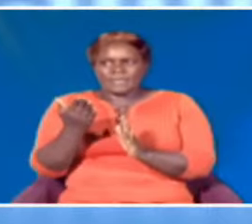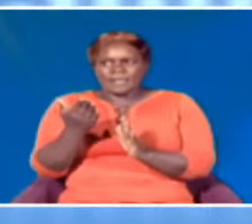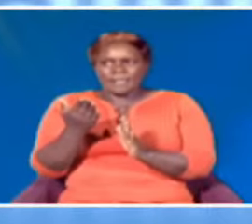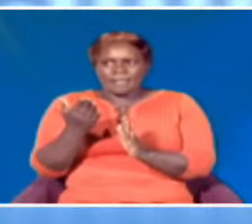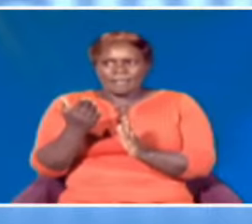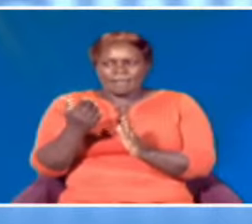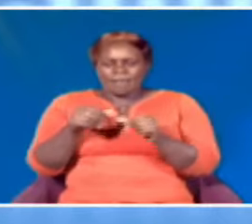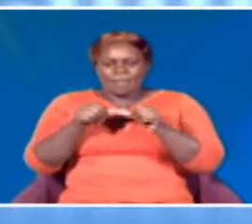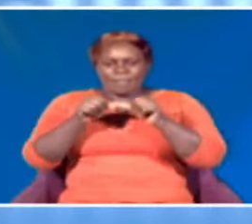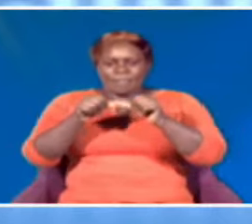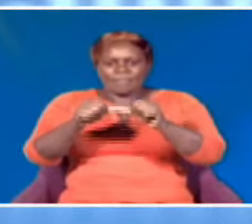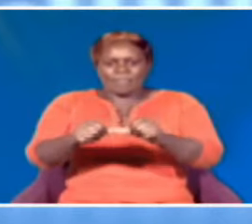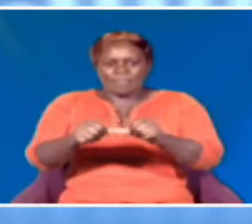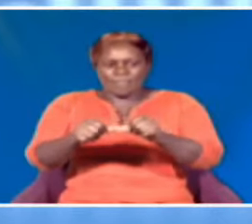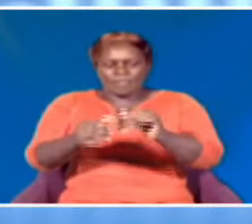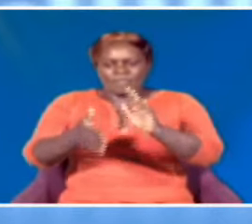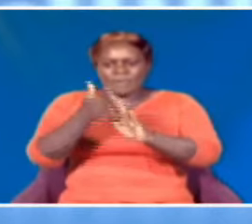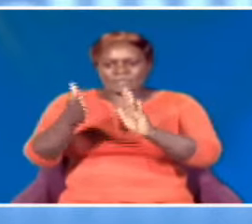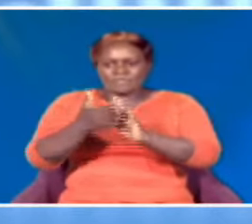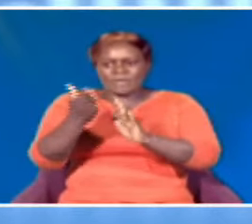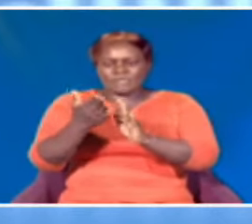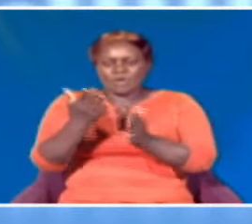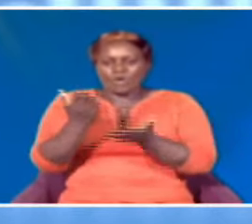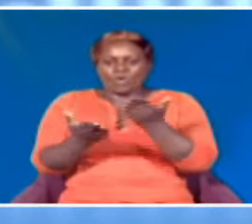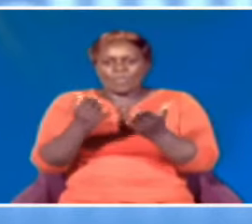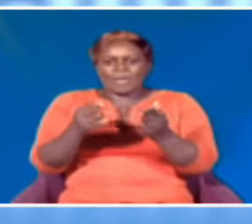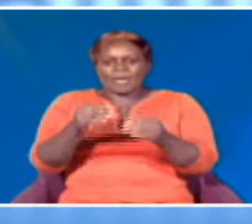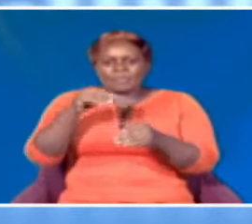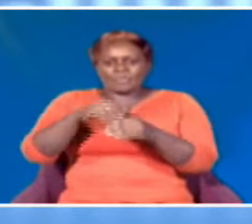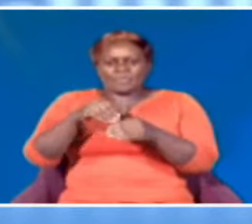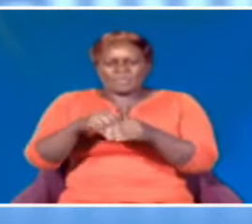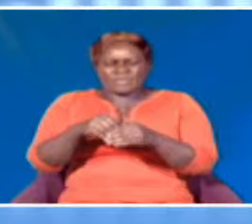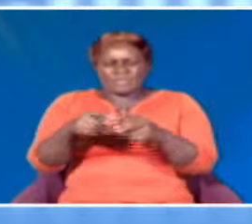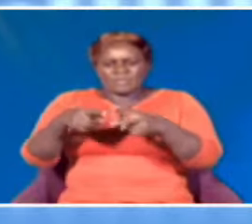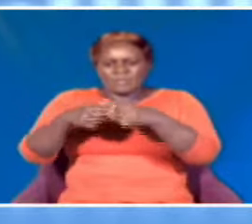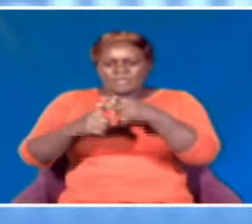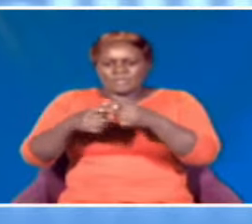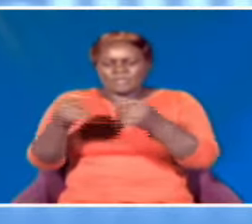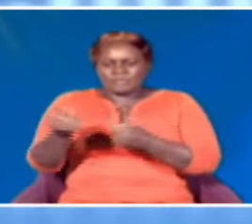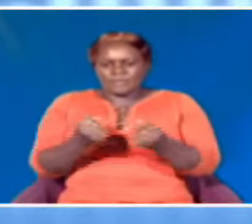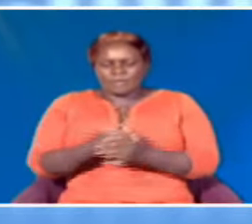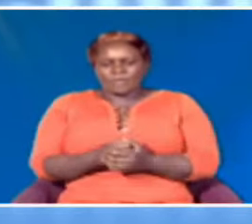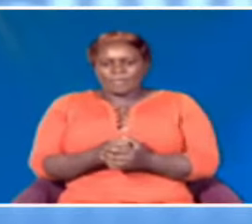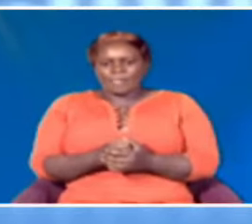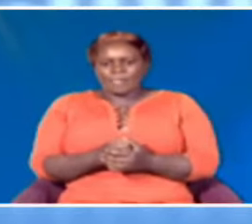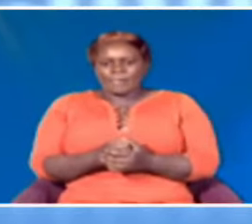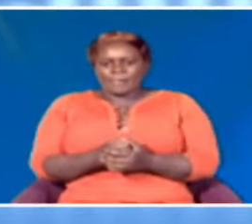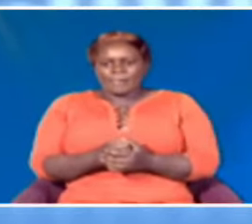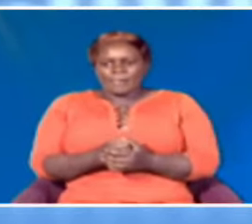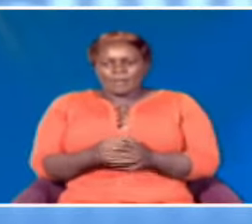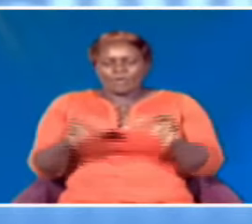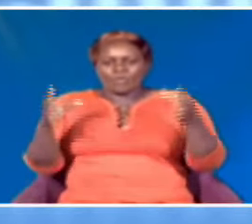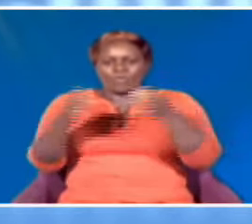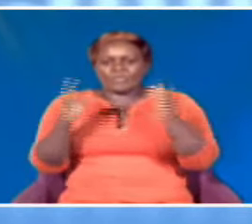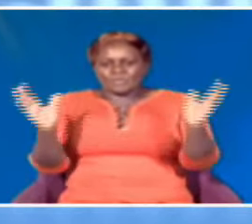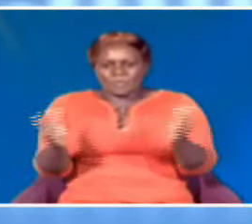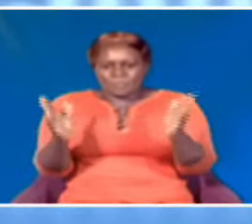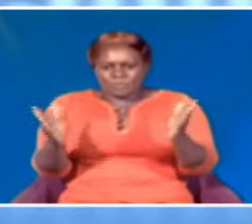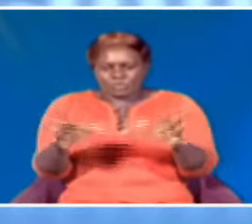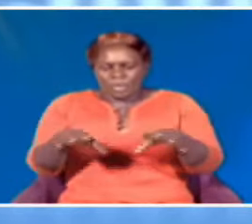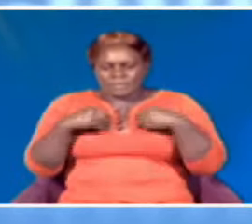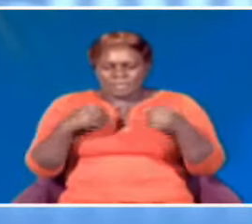as a sustainable and more efficient mode compared to internal combustion engine vehicles, with ride-hailing community urged to take